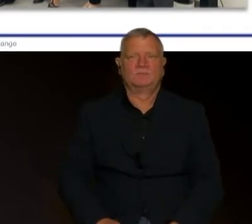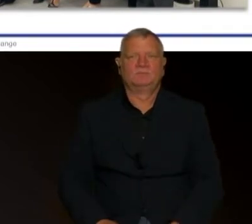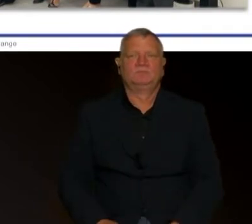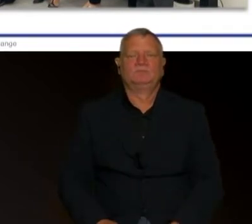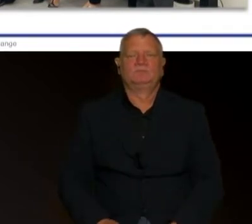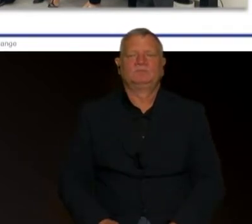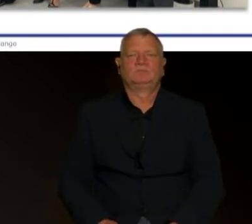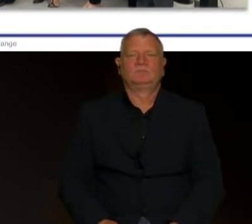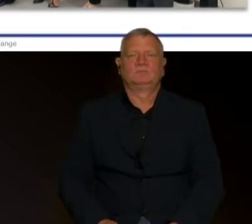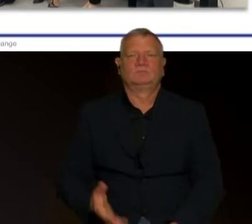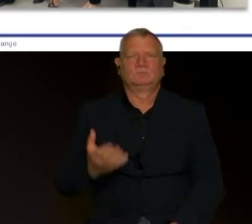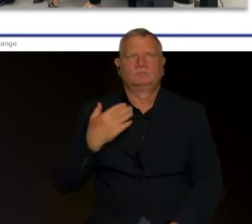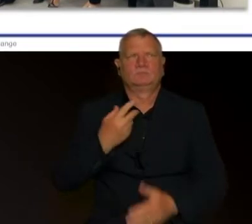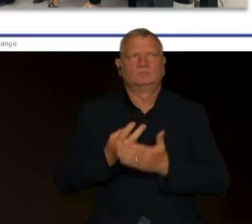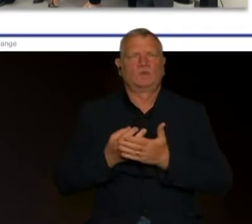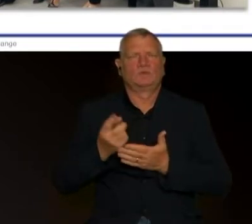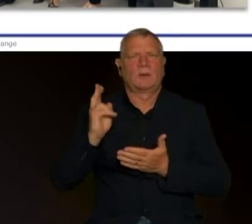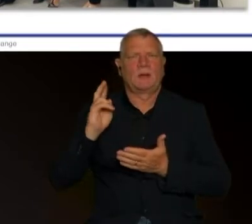reach the government of Puerto Rico.